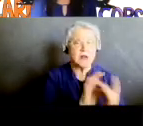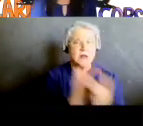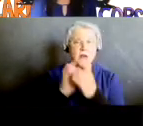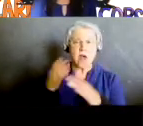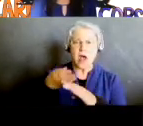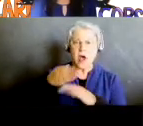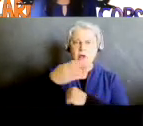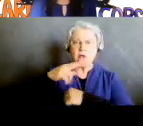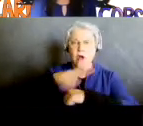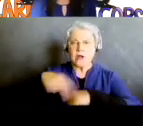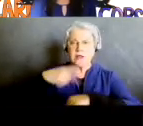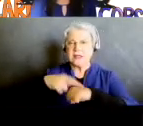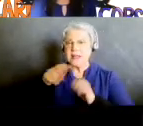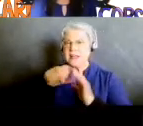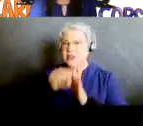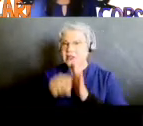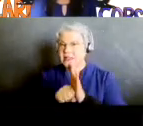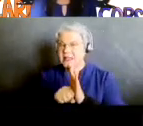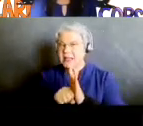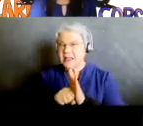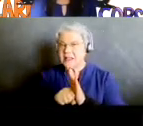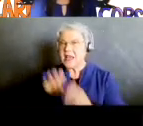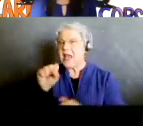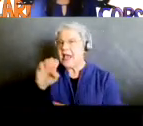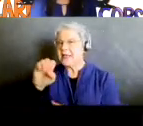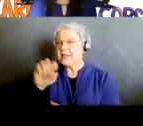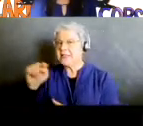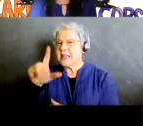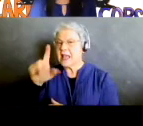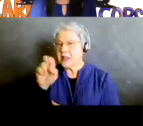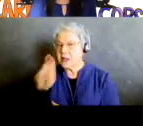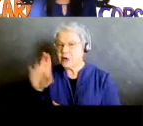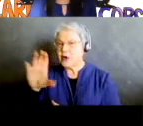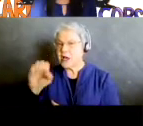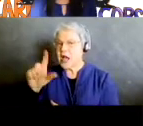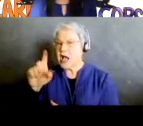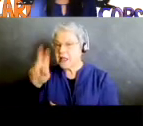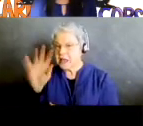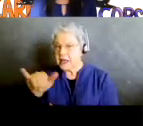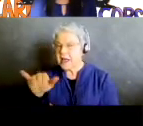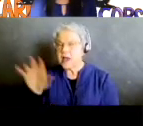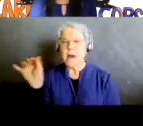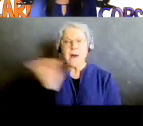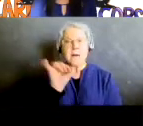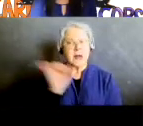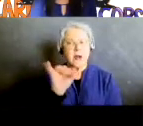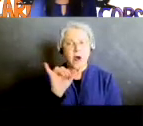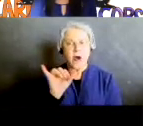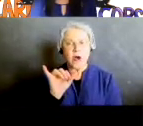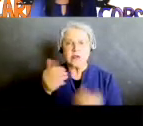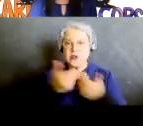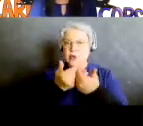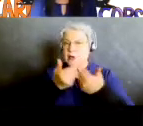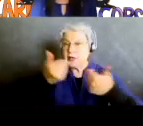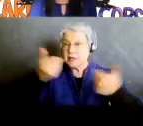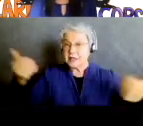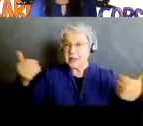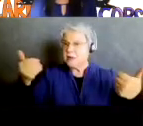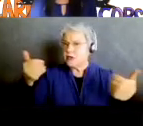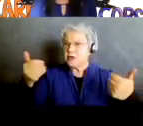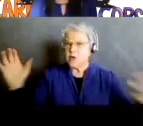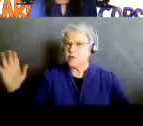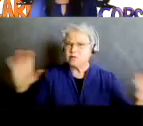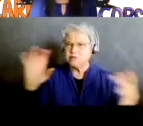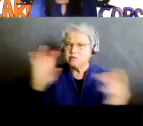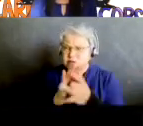nation states and settler colonies, but also across those dividing the settler from the arrivant, from the migrant and the indigenous